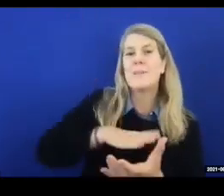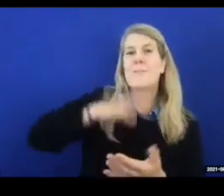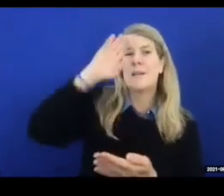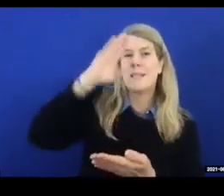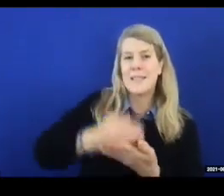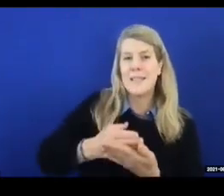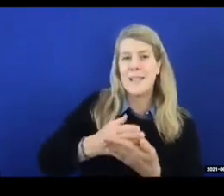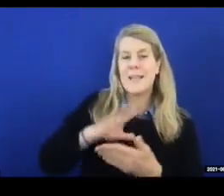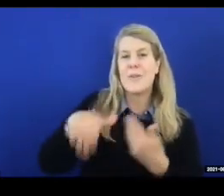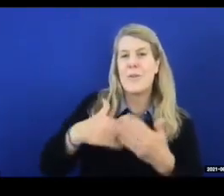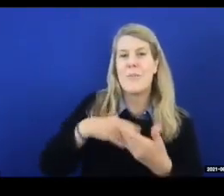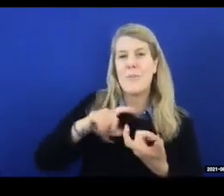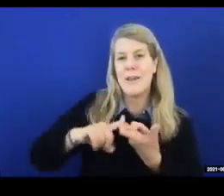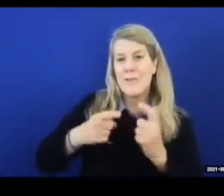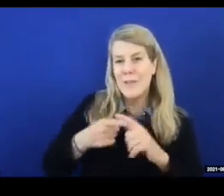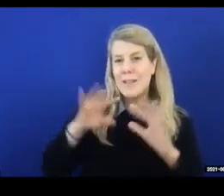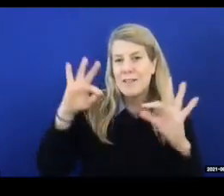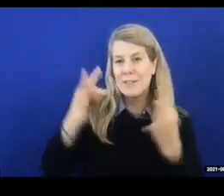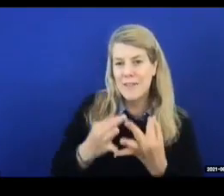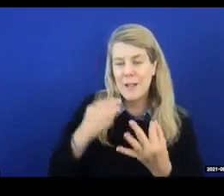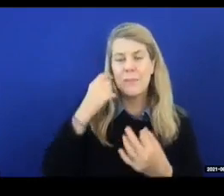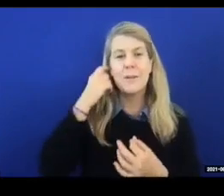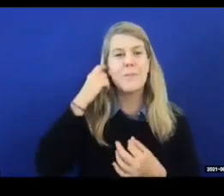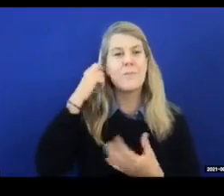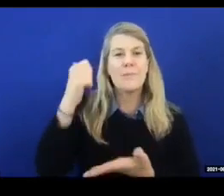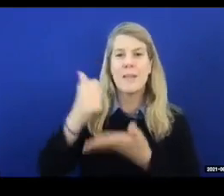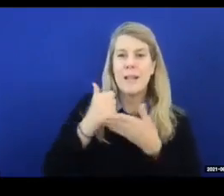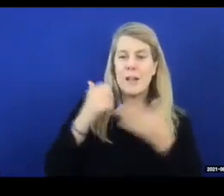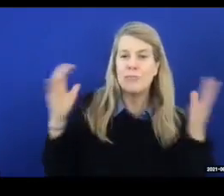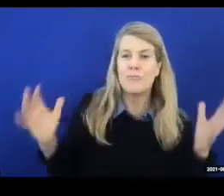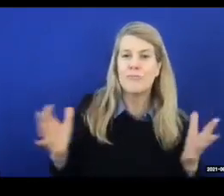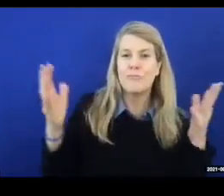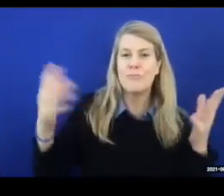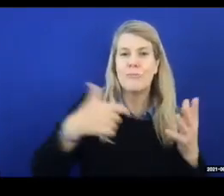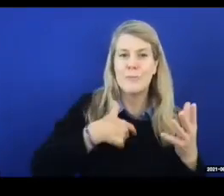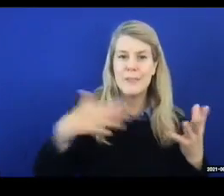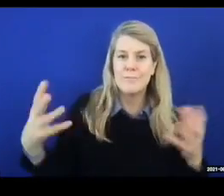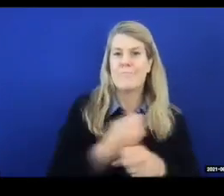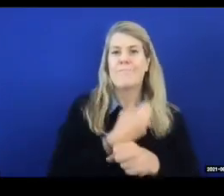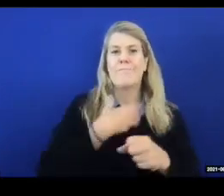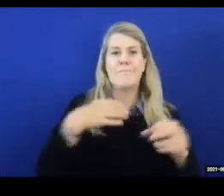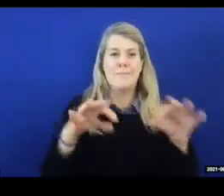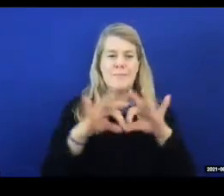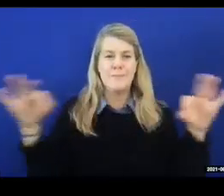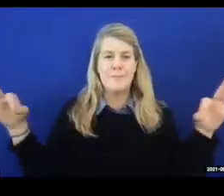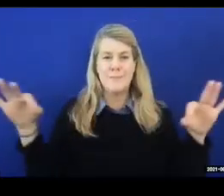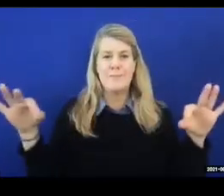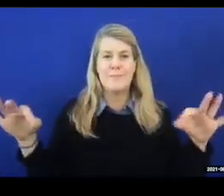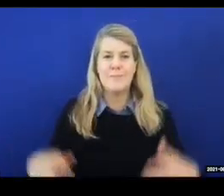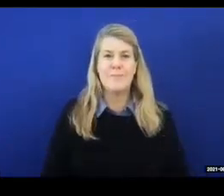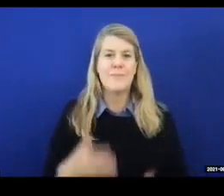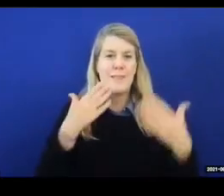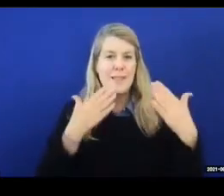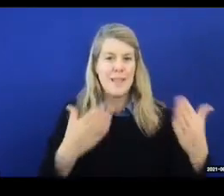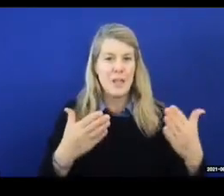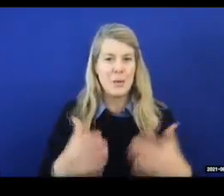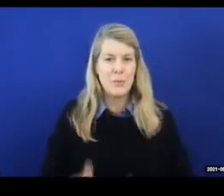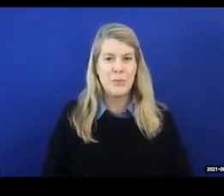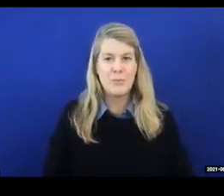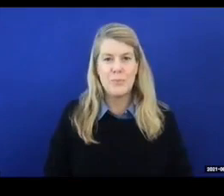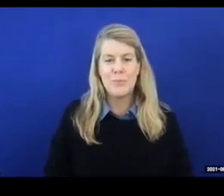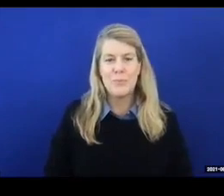my son, and all my friends and family who helped encourage me to get my diploma.